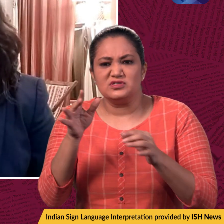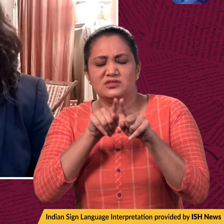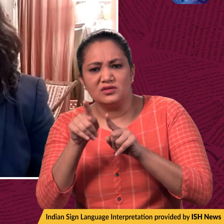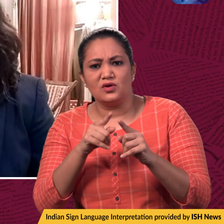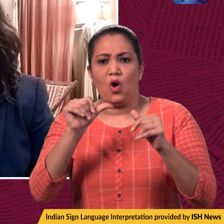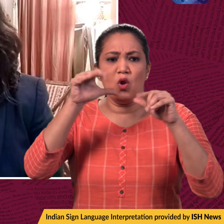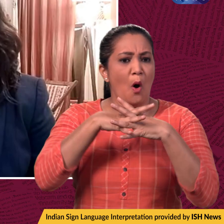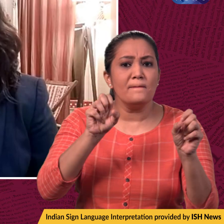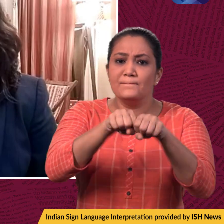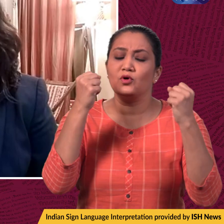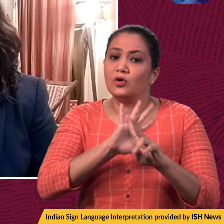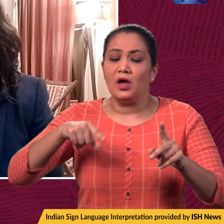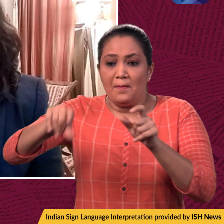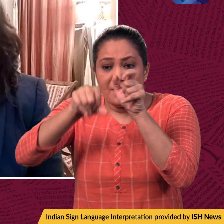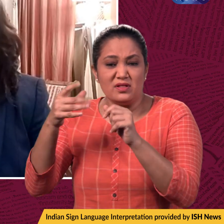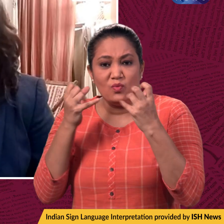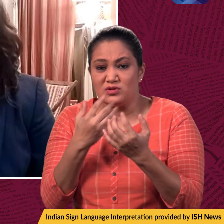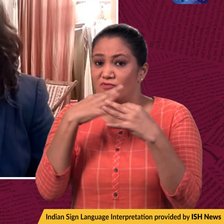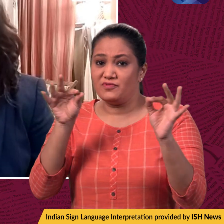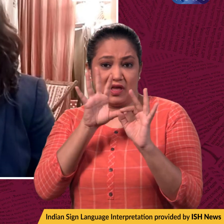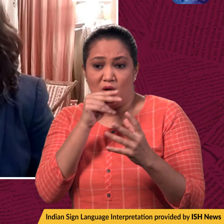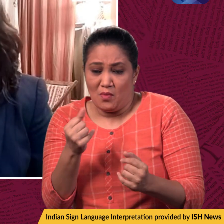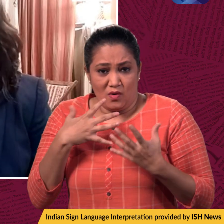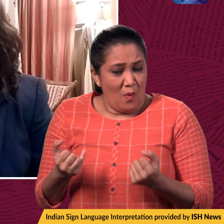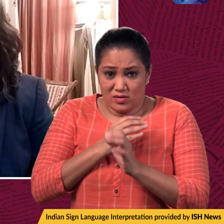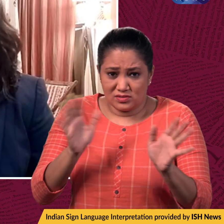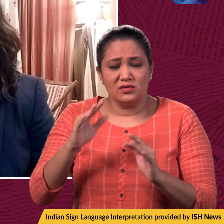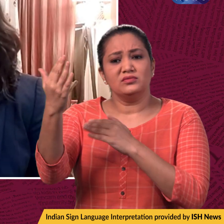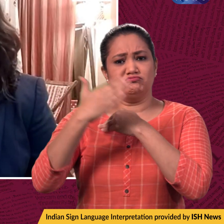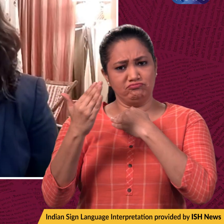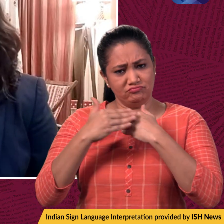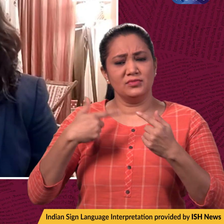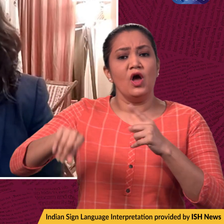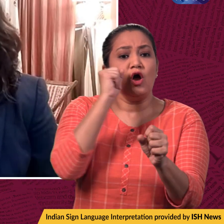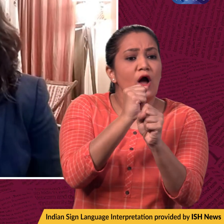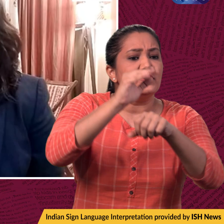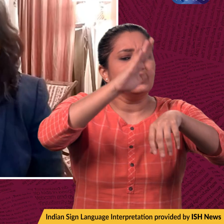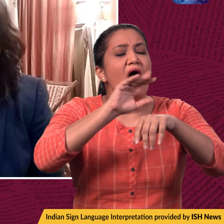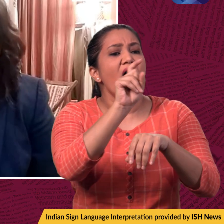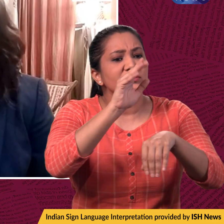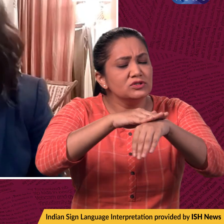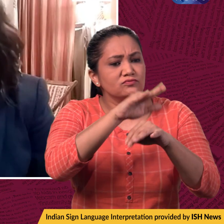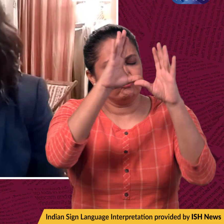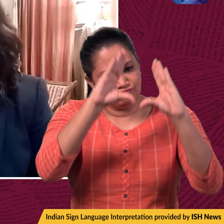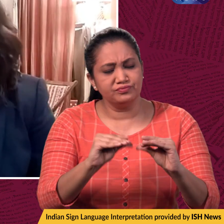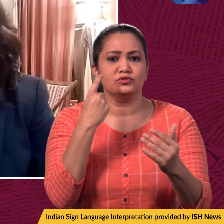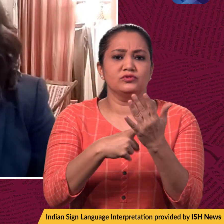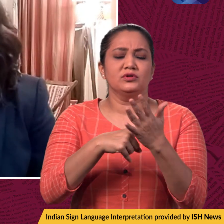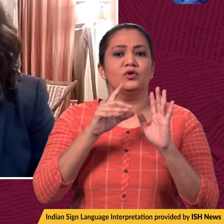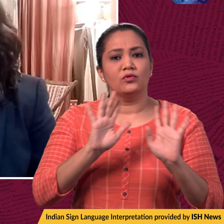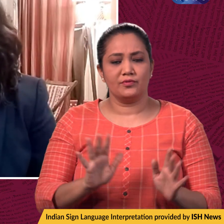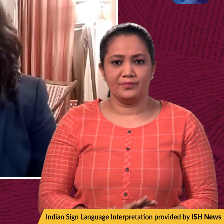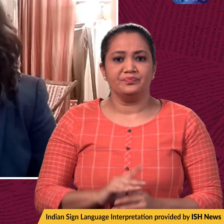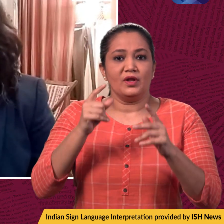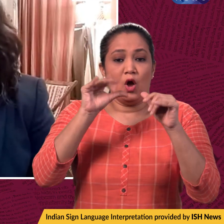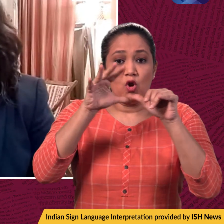goes far beyond the law. If people want less free speech, they will ask government to pass laws to that effect. Therefore,